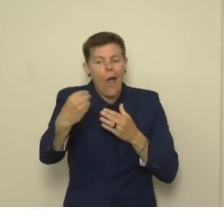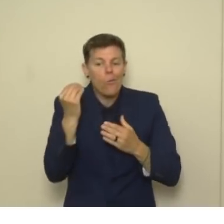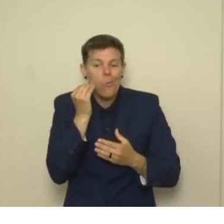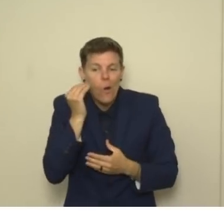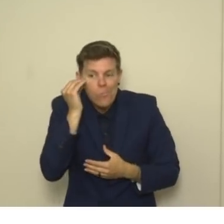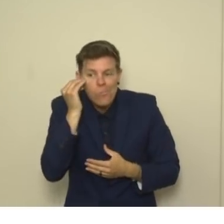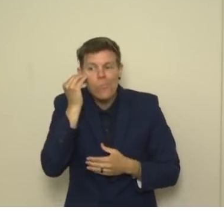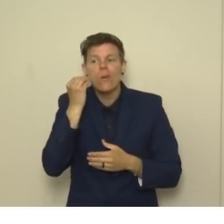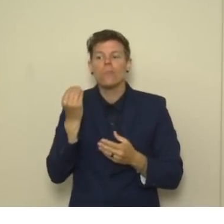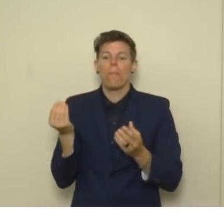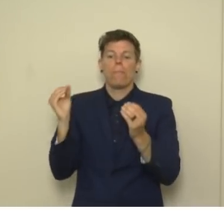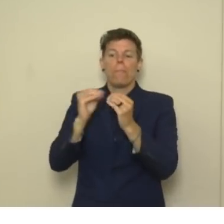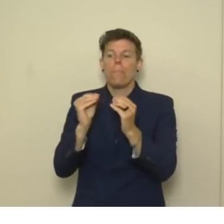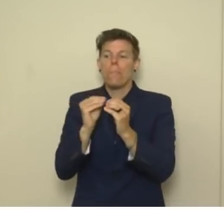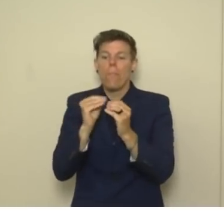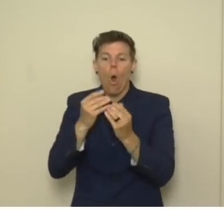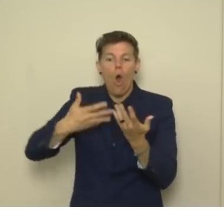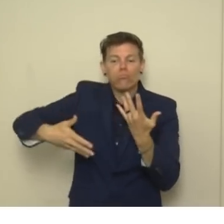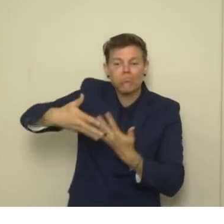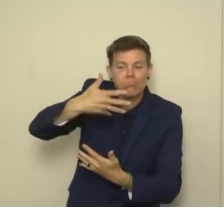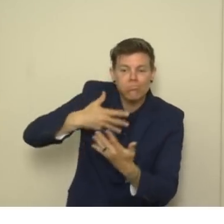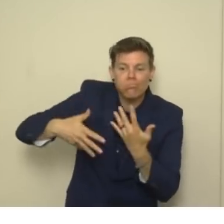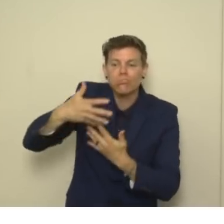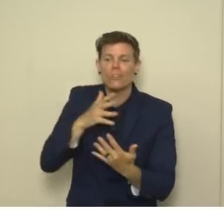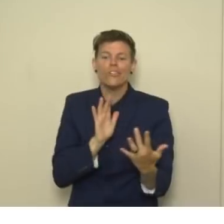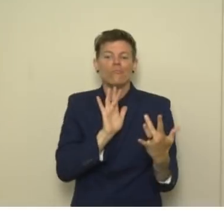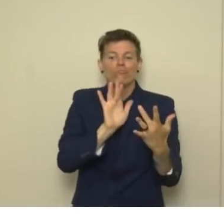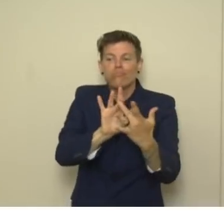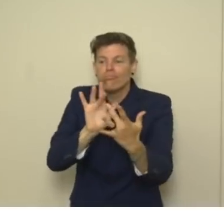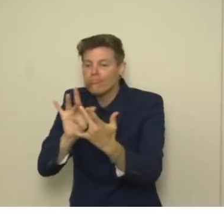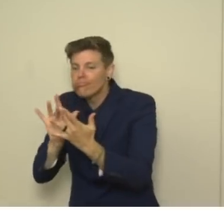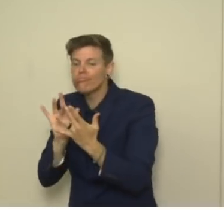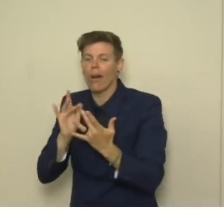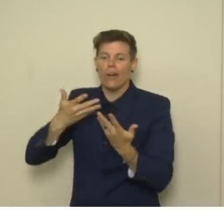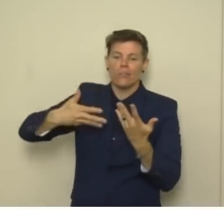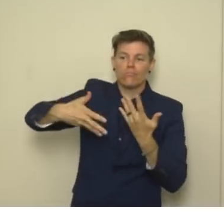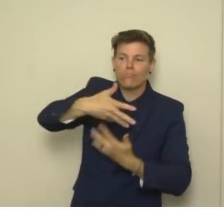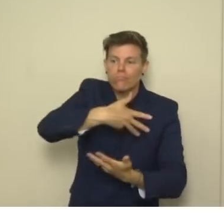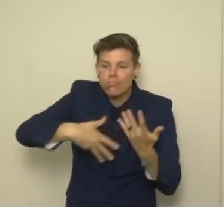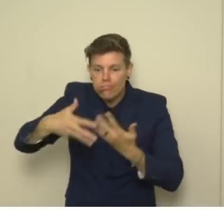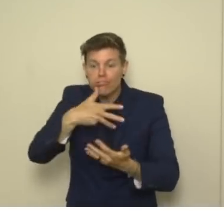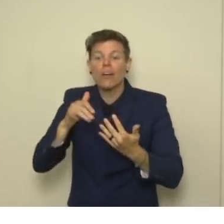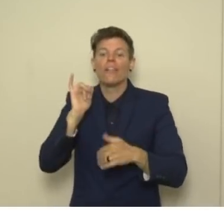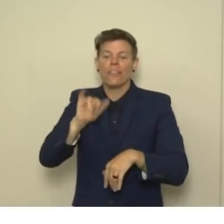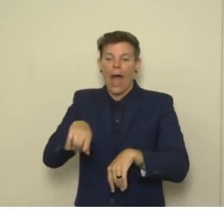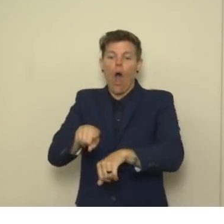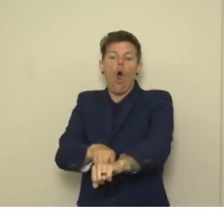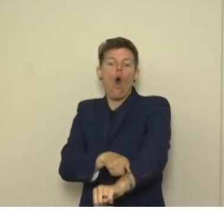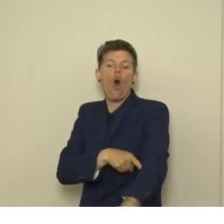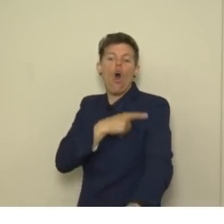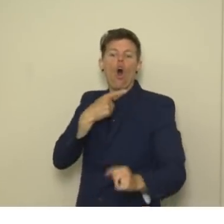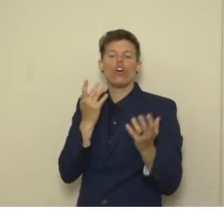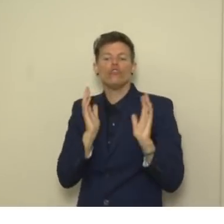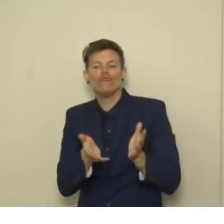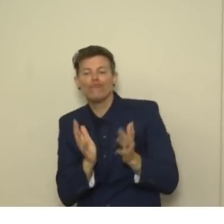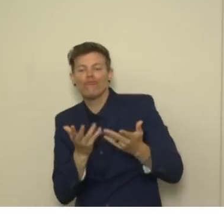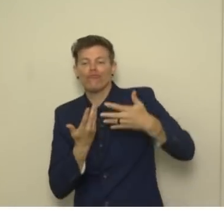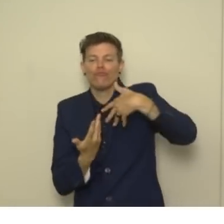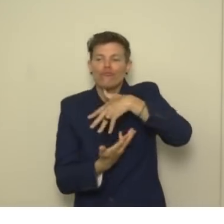other people for longer periods of time interacting. And that is how COVID spreads, with